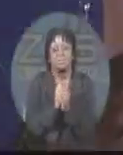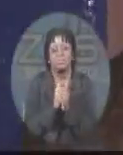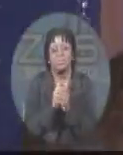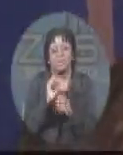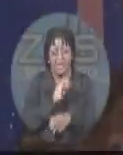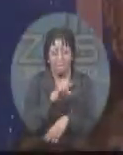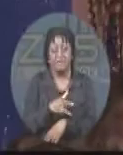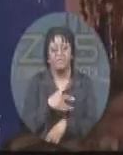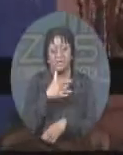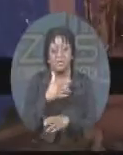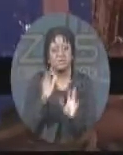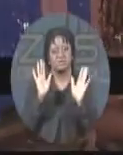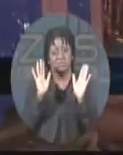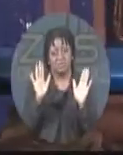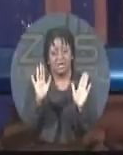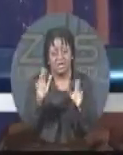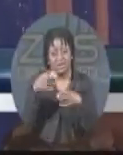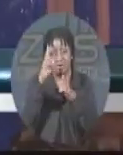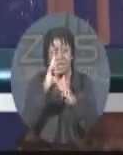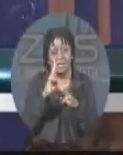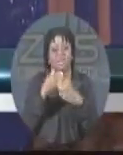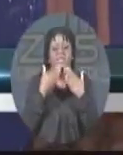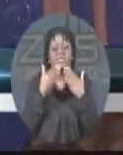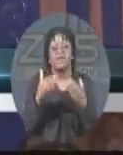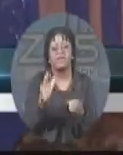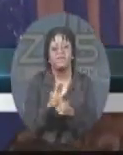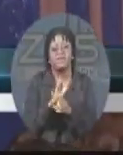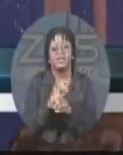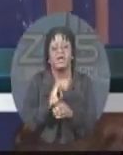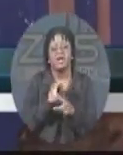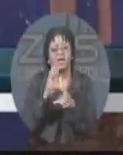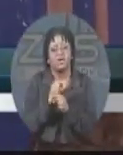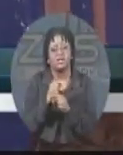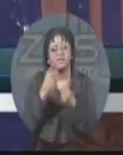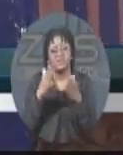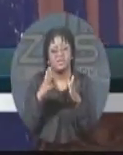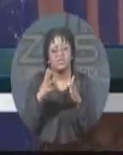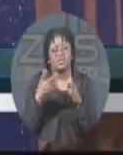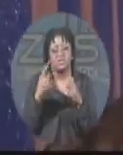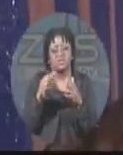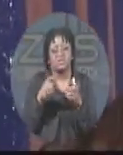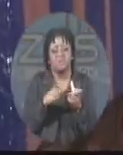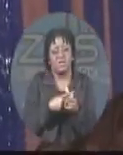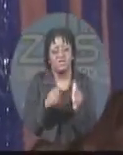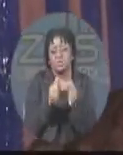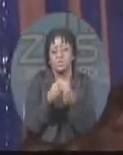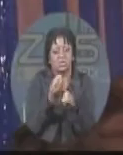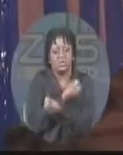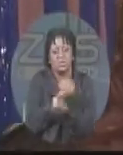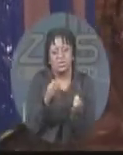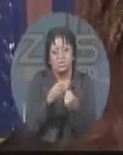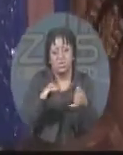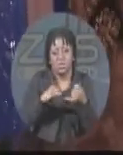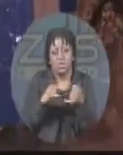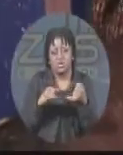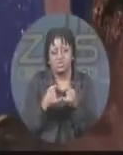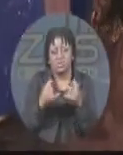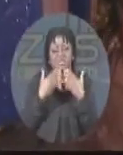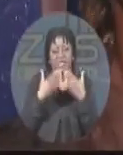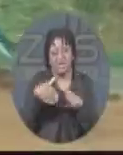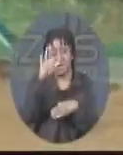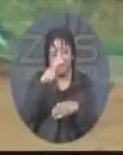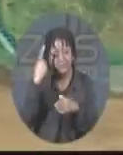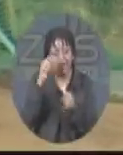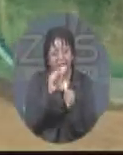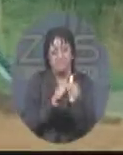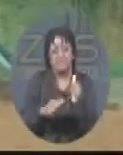really great and honored, and I'm just thankful that I got to finish the race with no injuries or anything. I just thank God for everything that's happened so